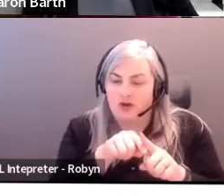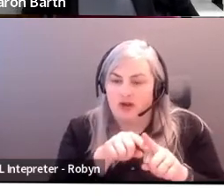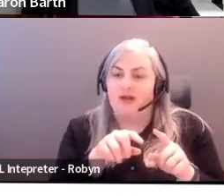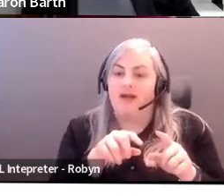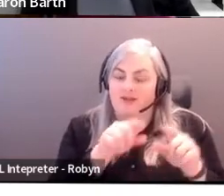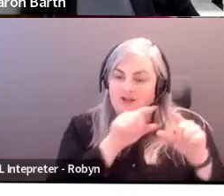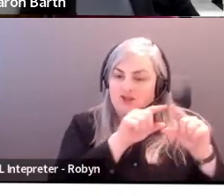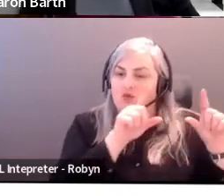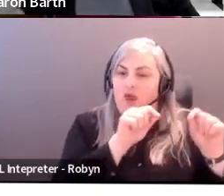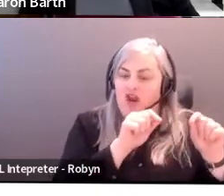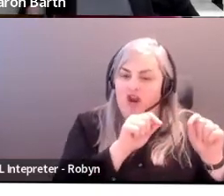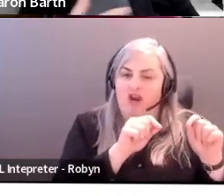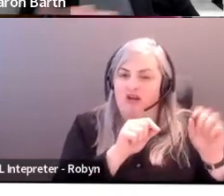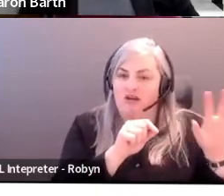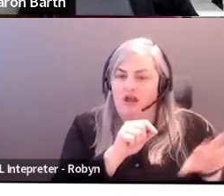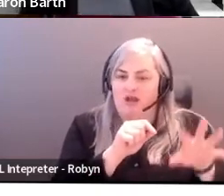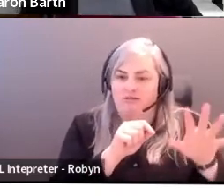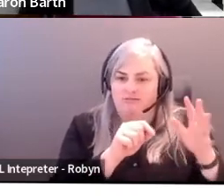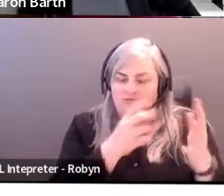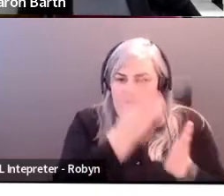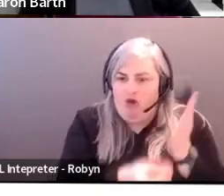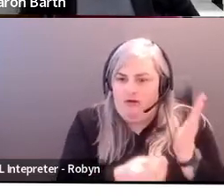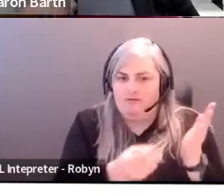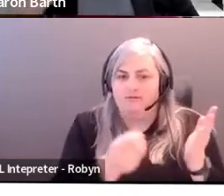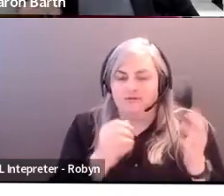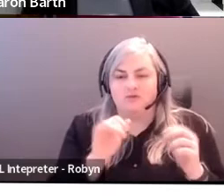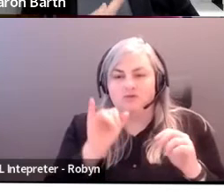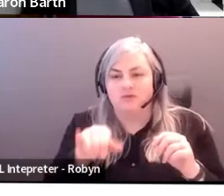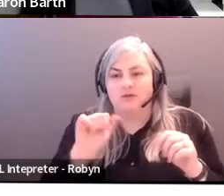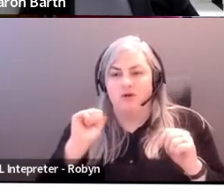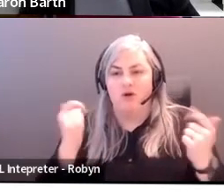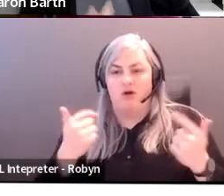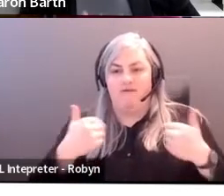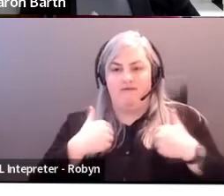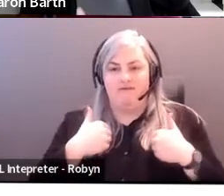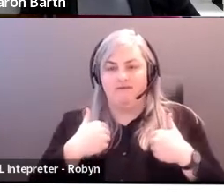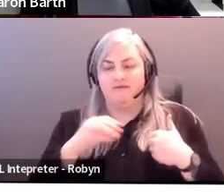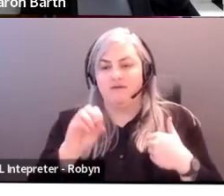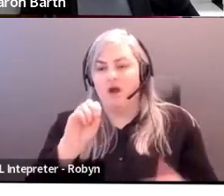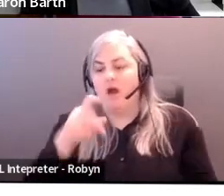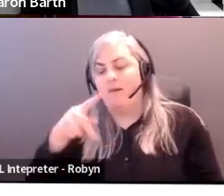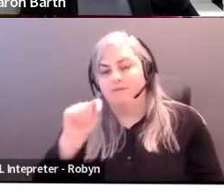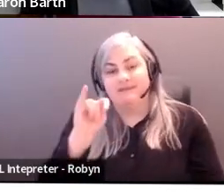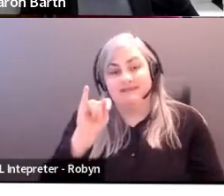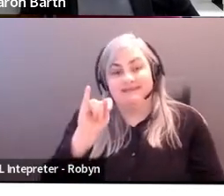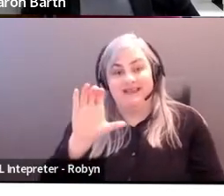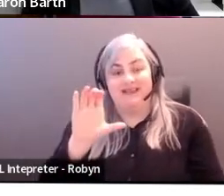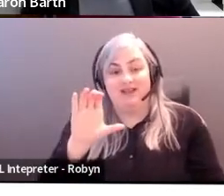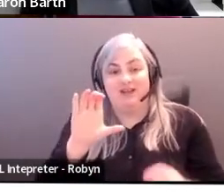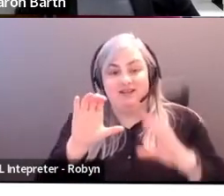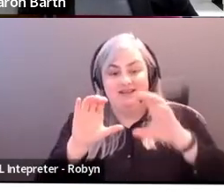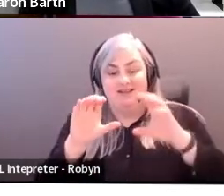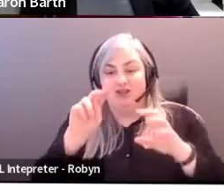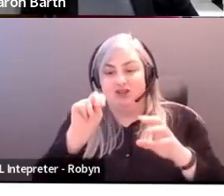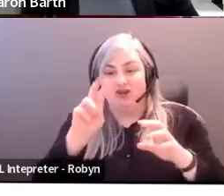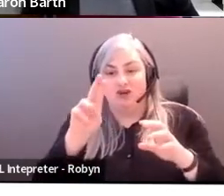right? So we all have this. It's where the optic nerve attaches to the retina. Now, what would